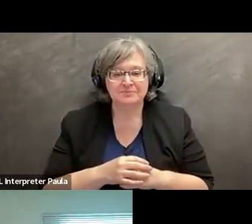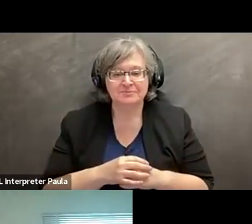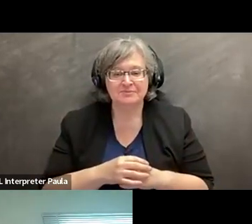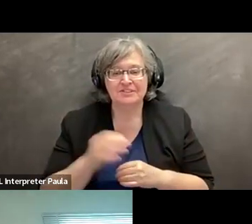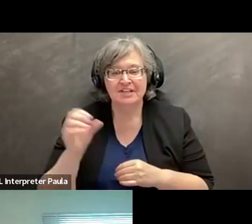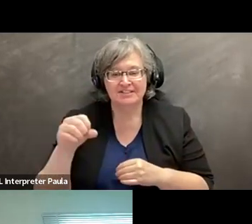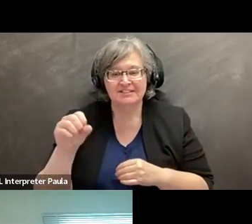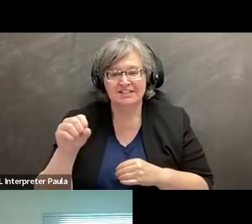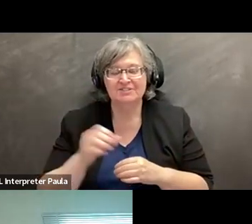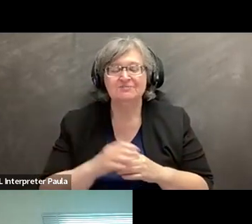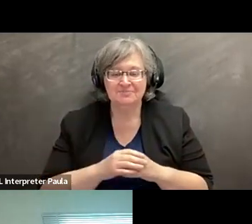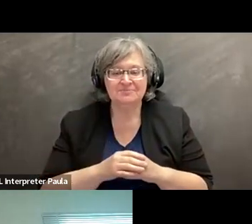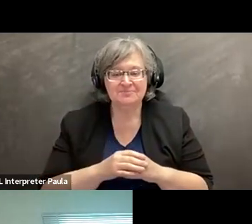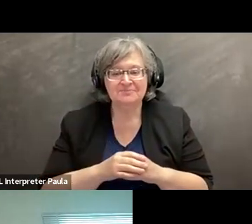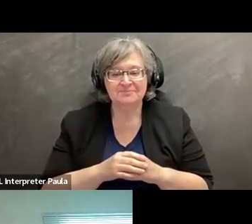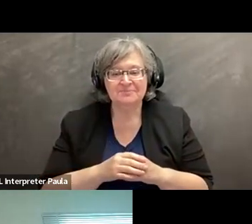yes, so that's what